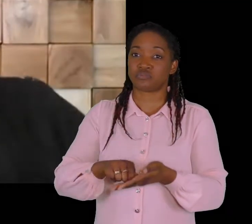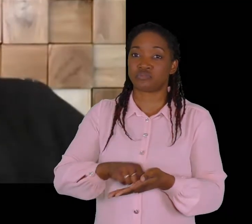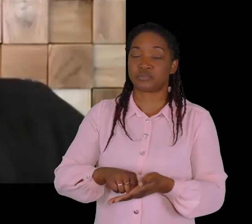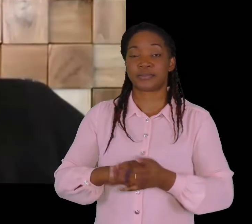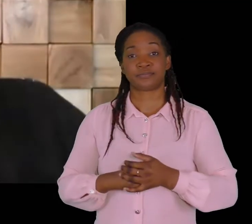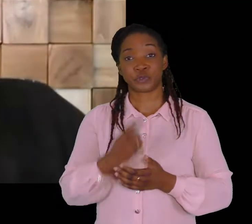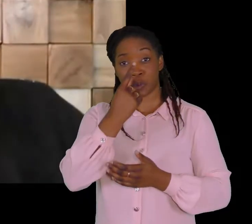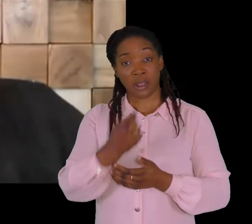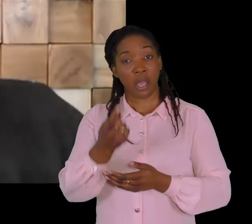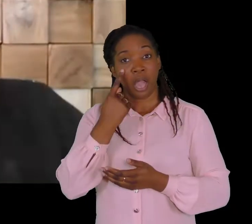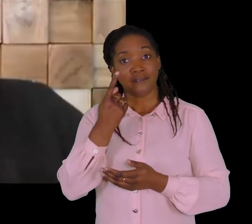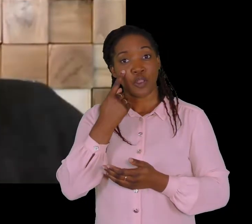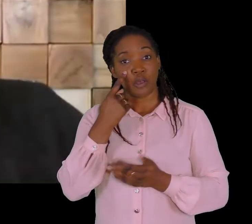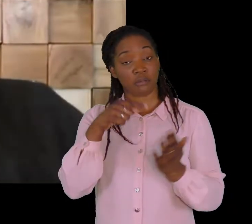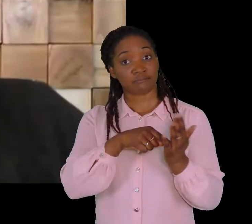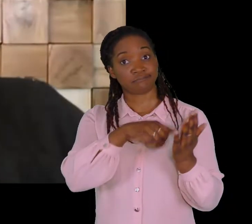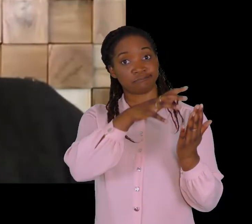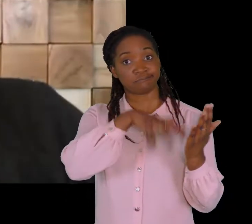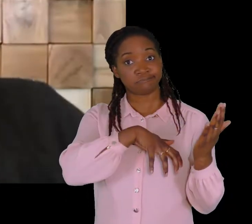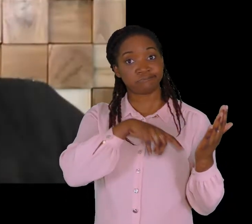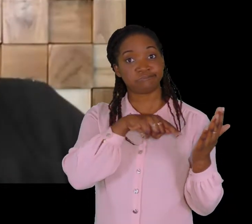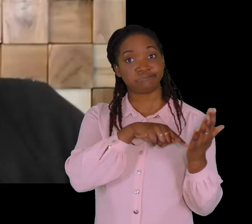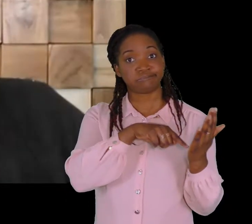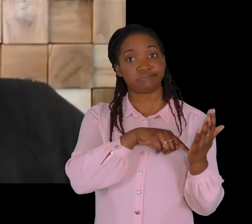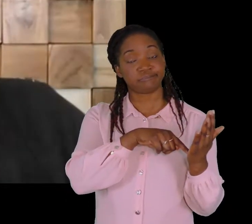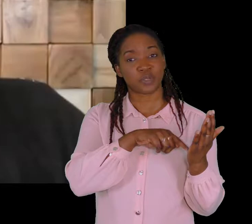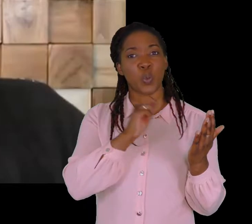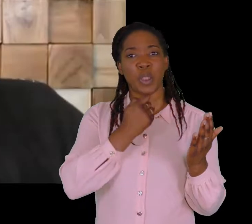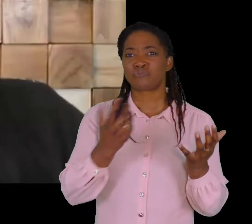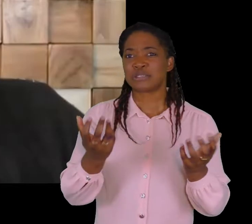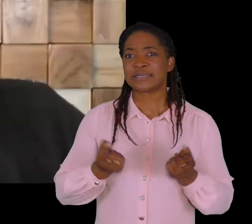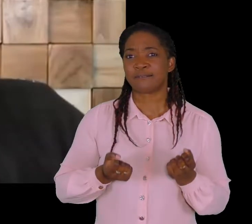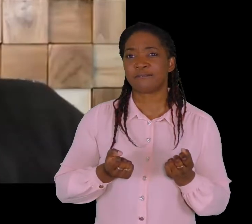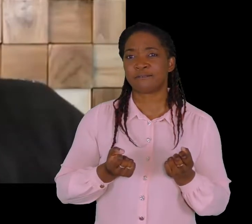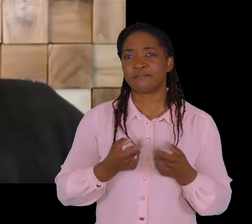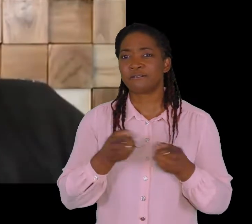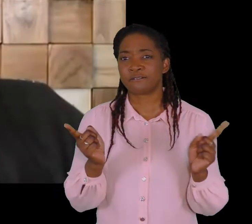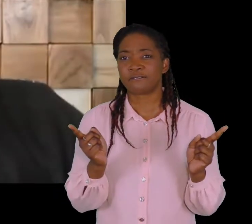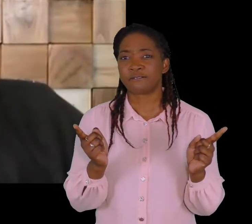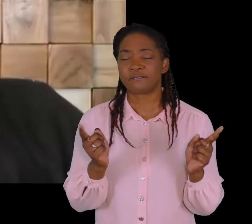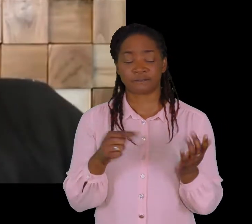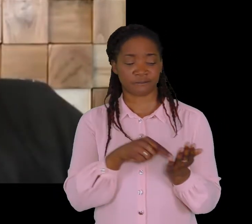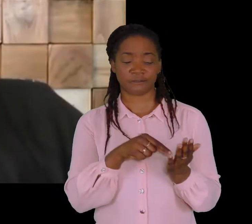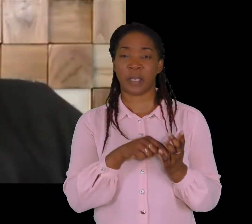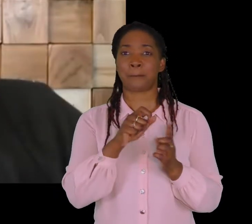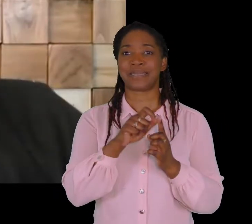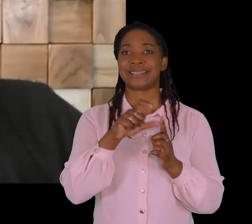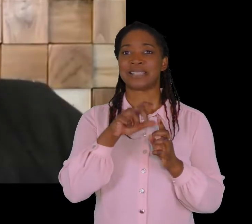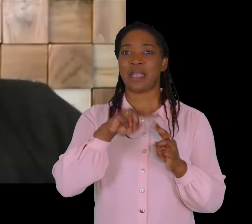And by the way, you can look at in the text you will have seen, or you'd have received